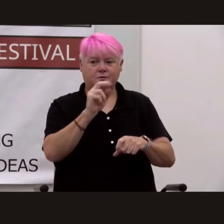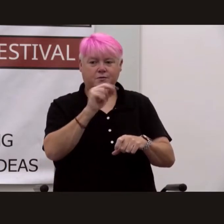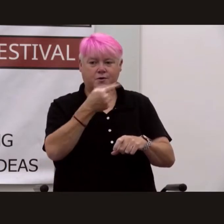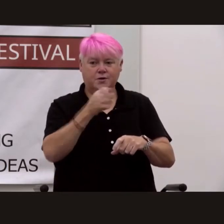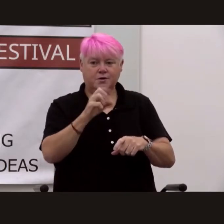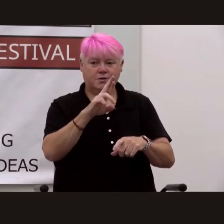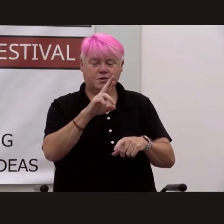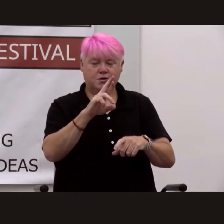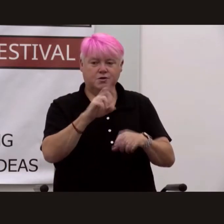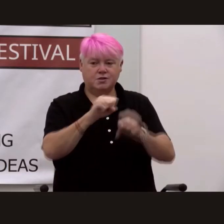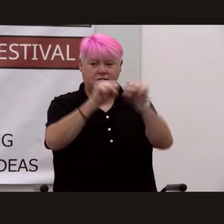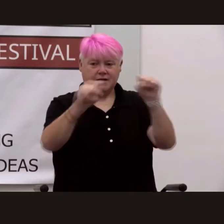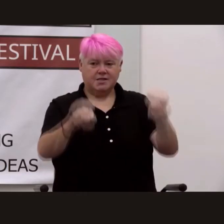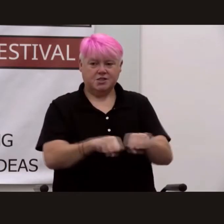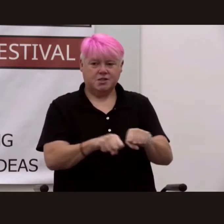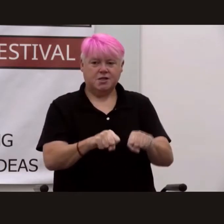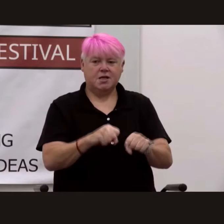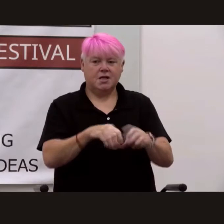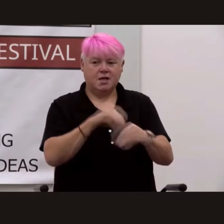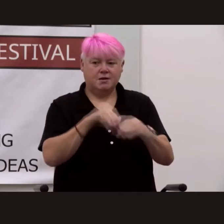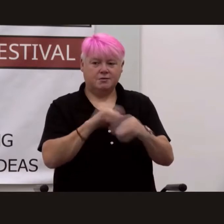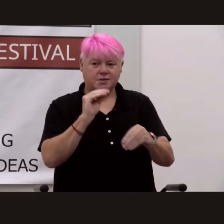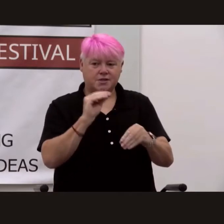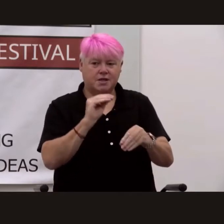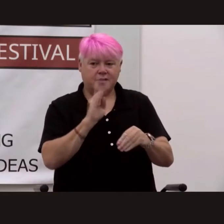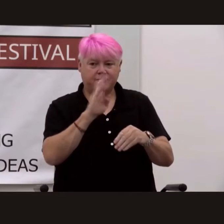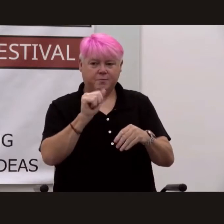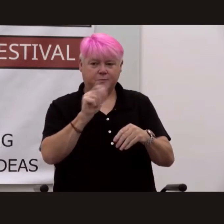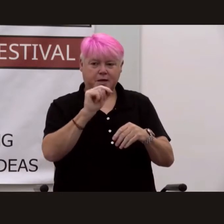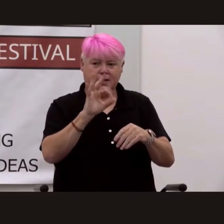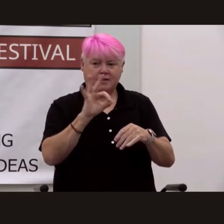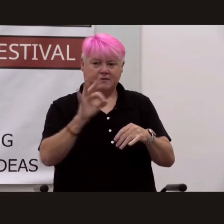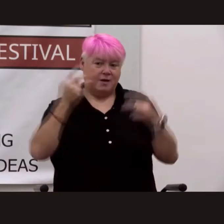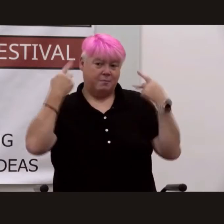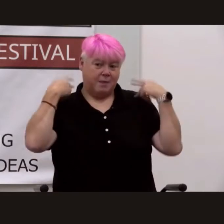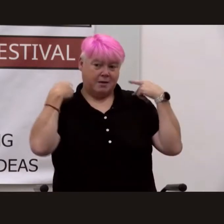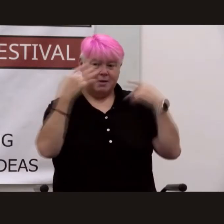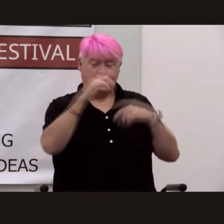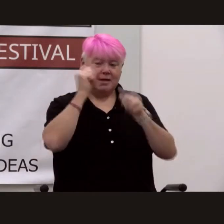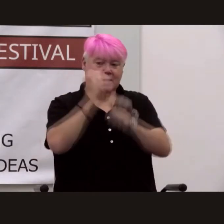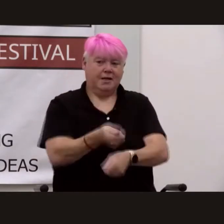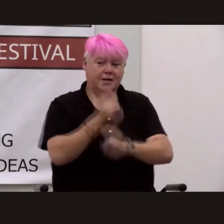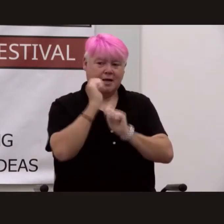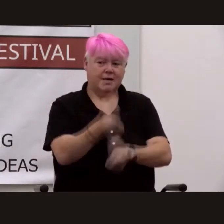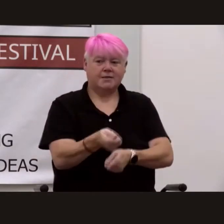Banff, including a knapsack, a hatchet,